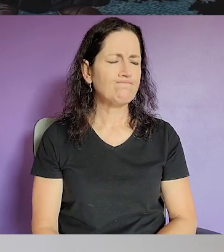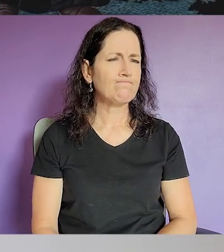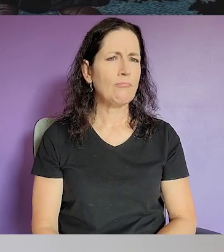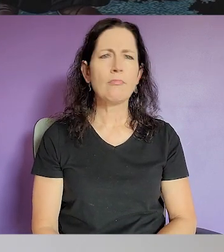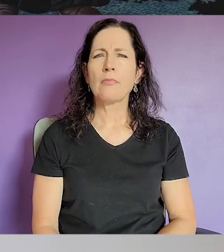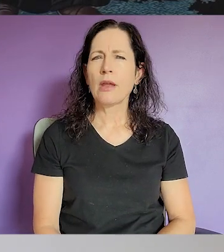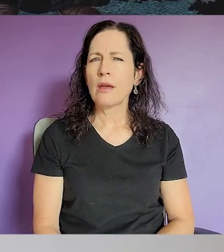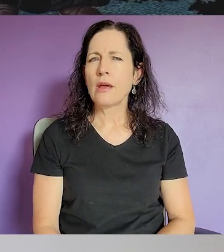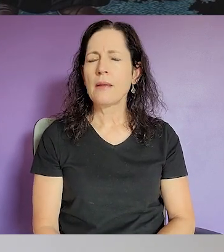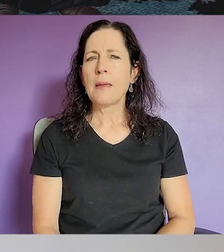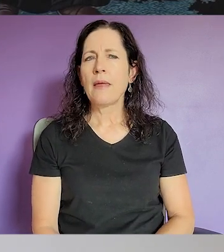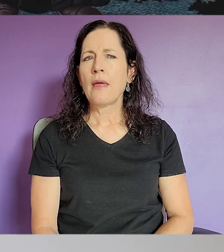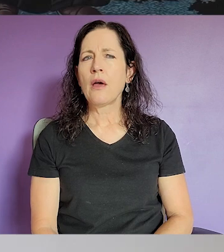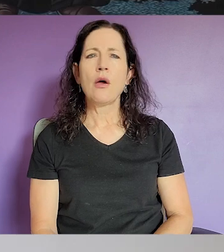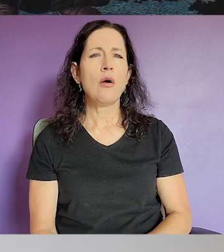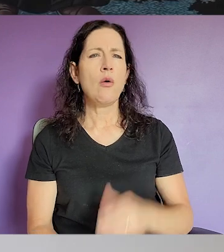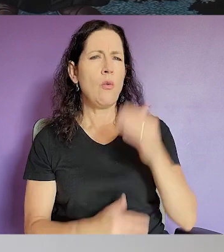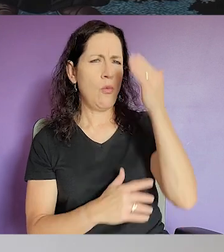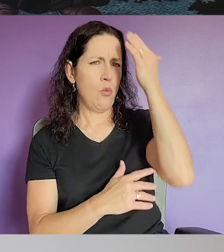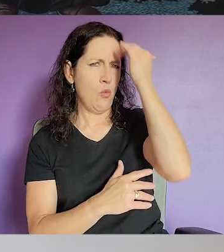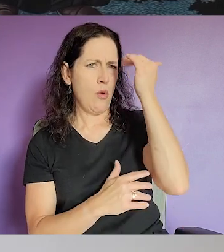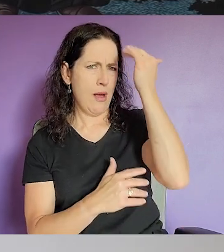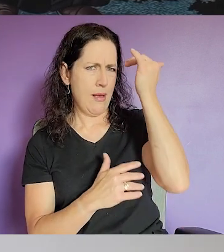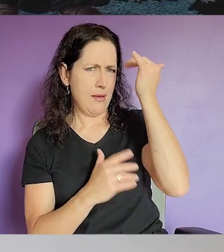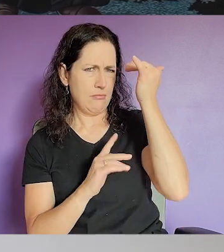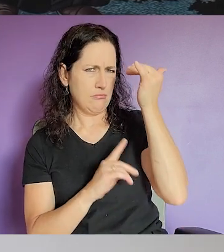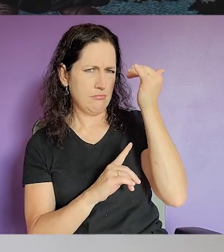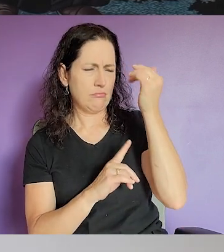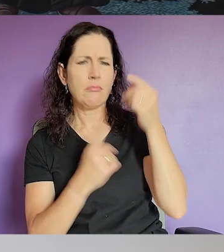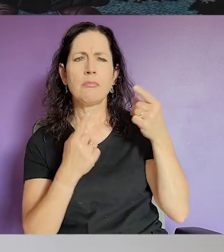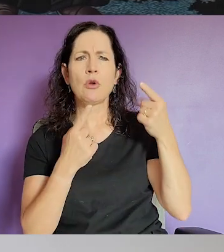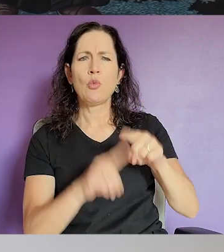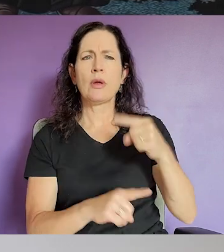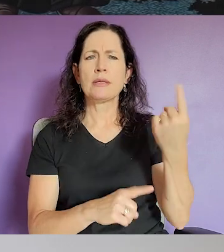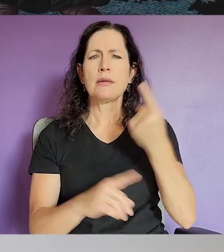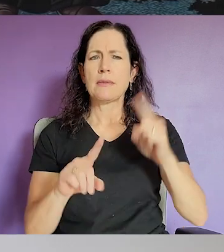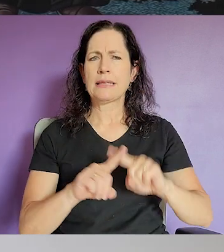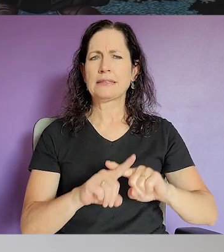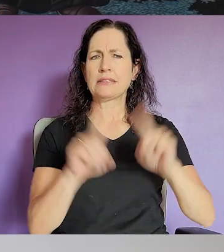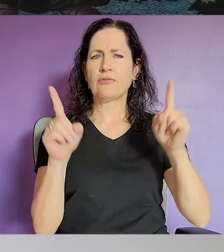Why is what is different